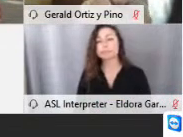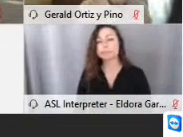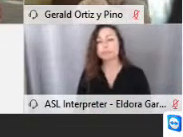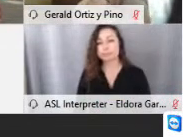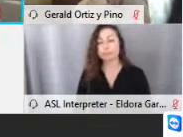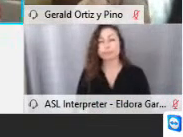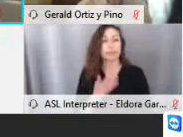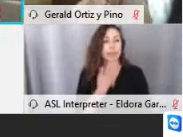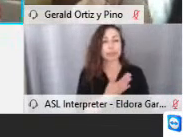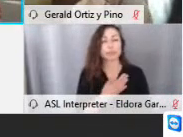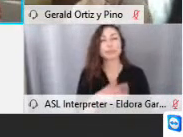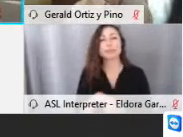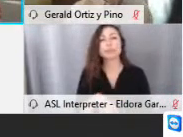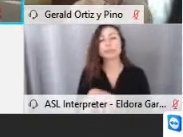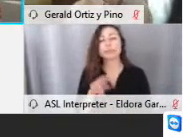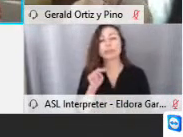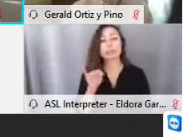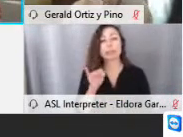Thanks.